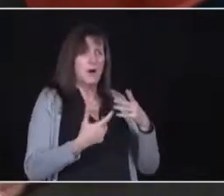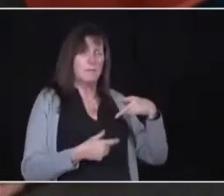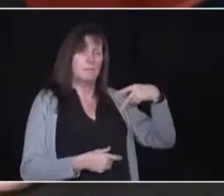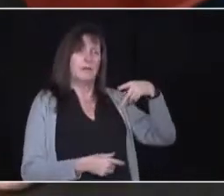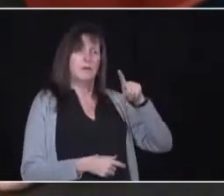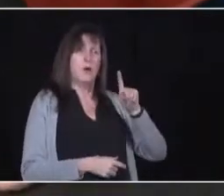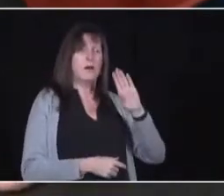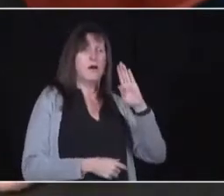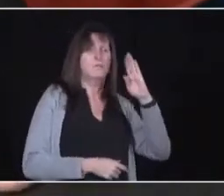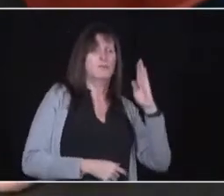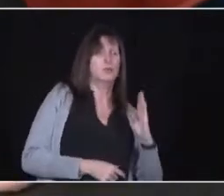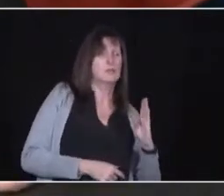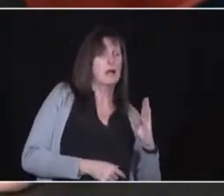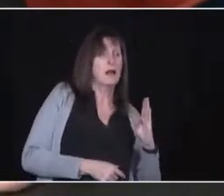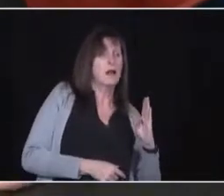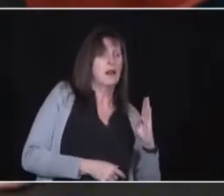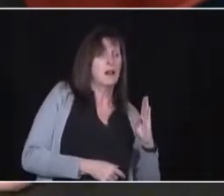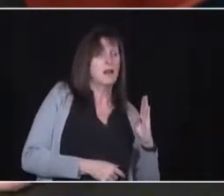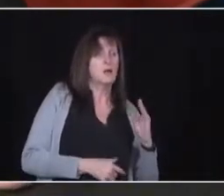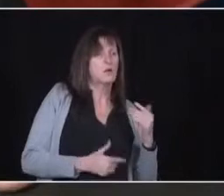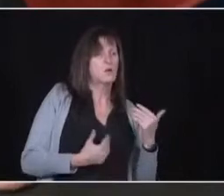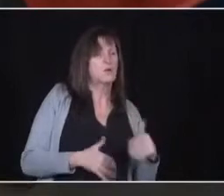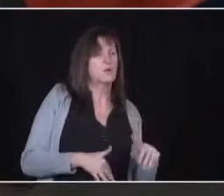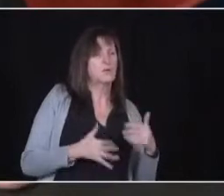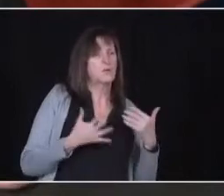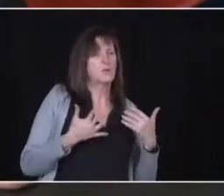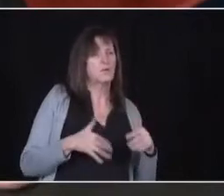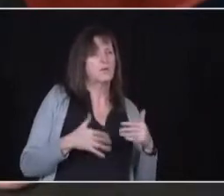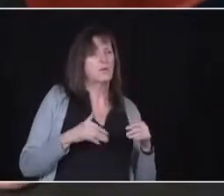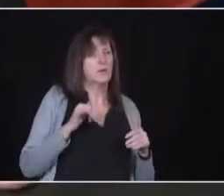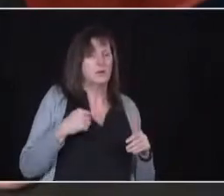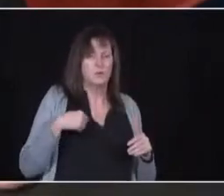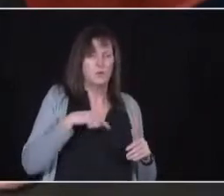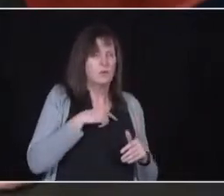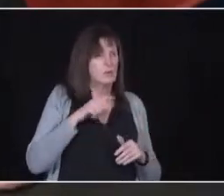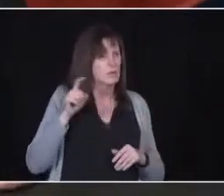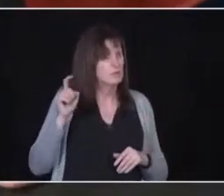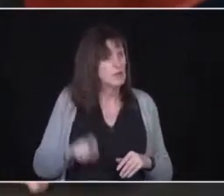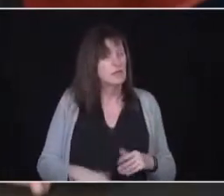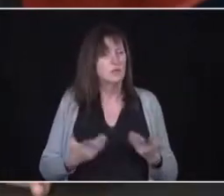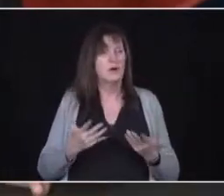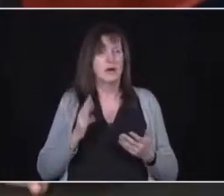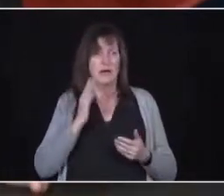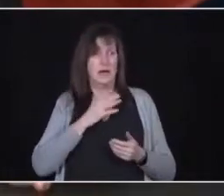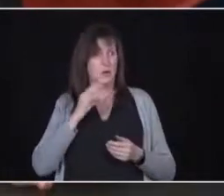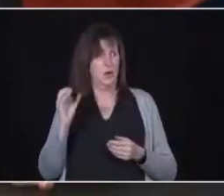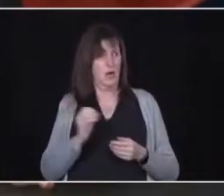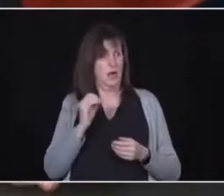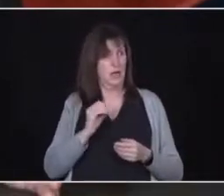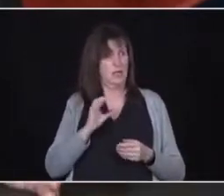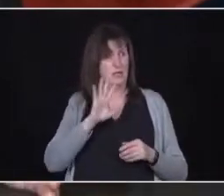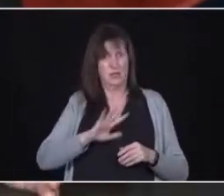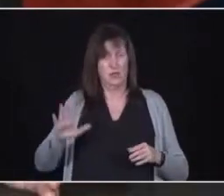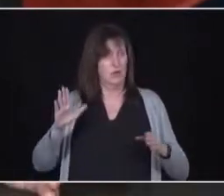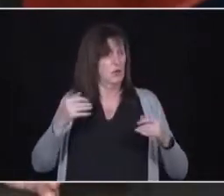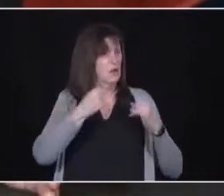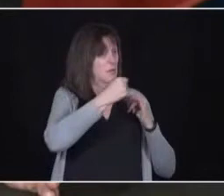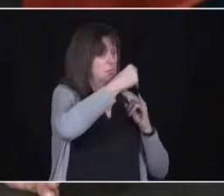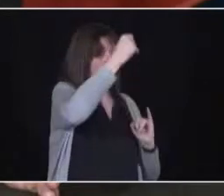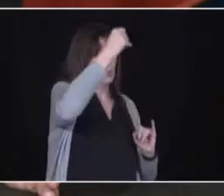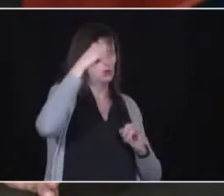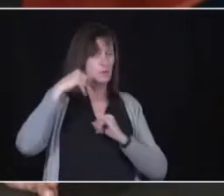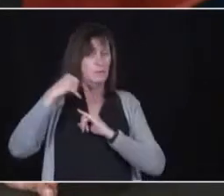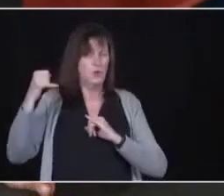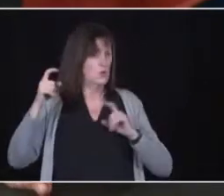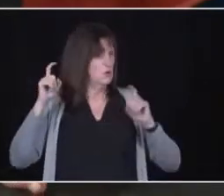the reason, folks, we need to tighten up our borders. I'm first to welcome everyone around the world,